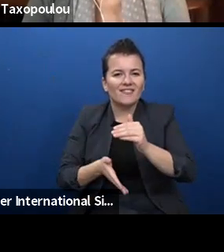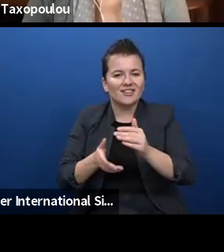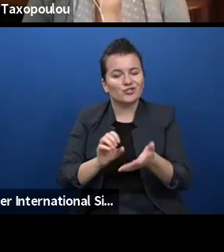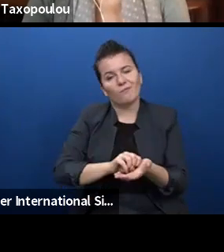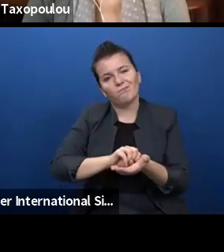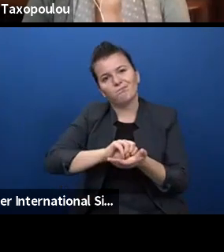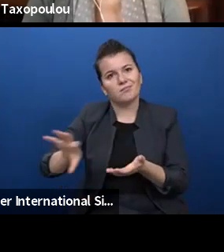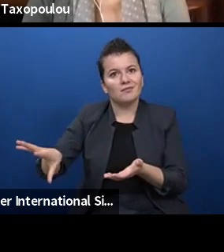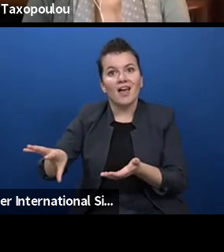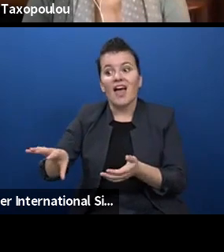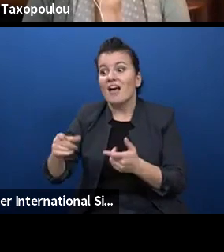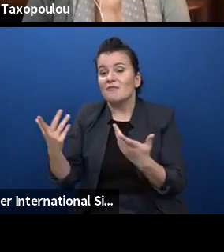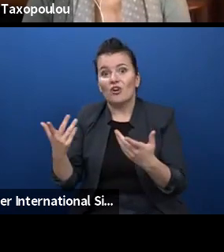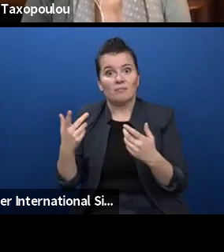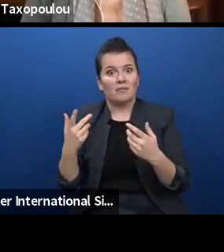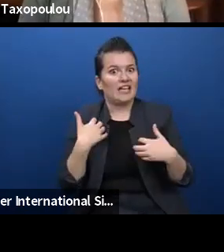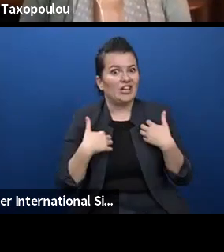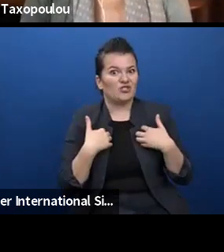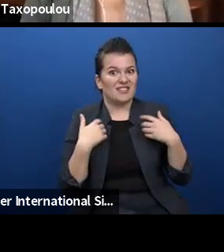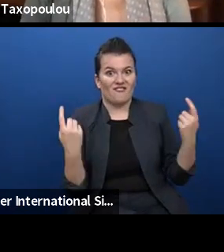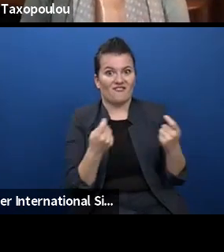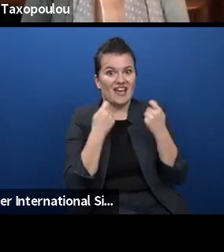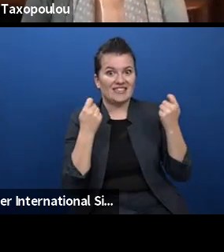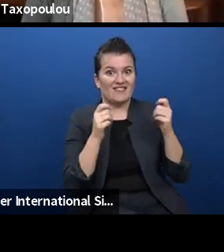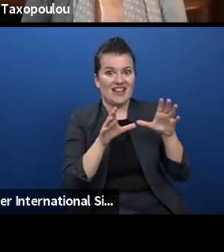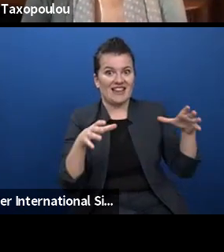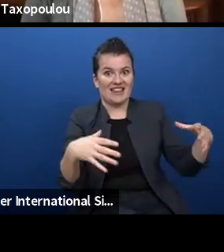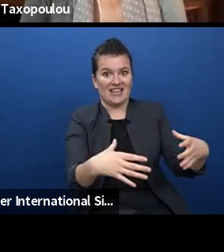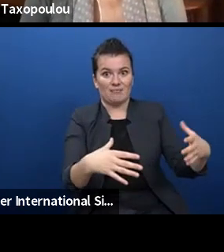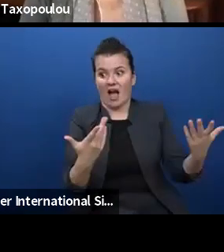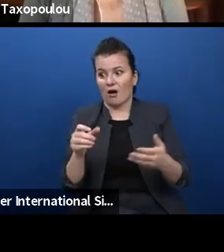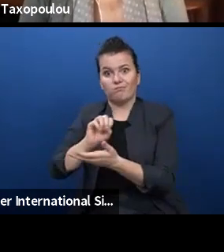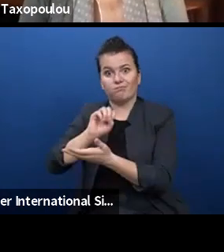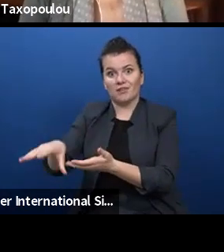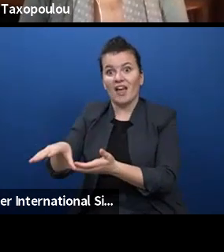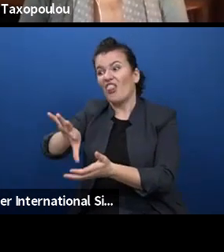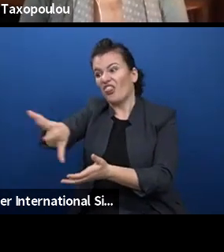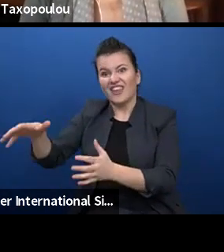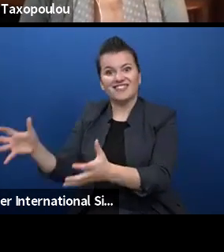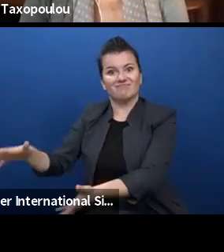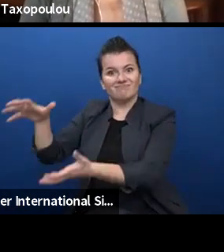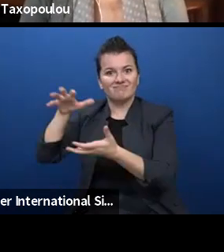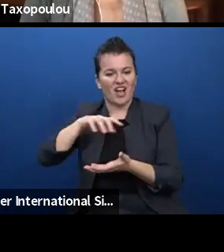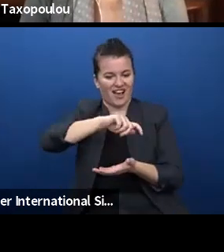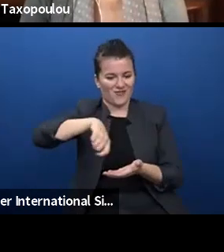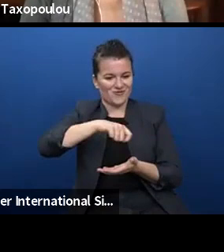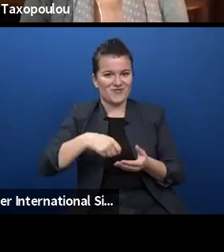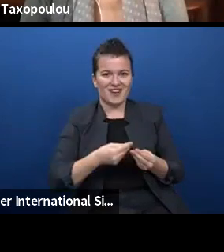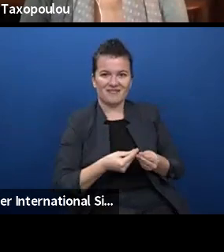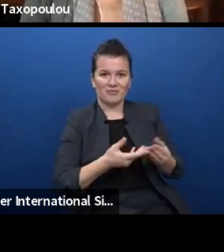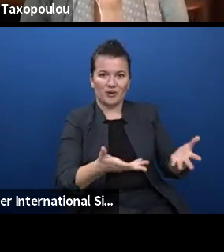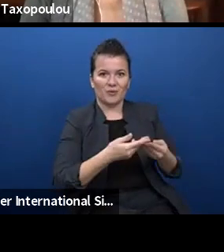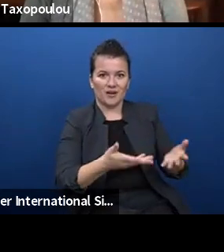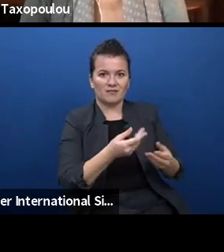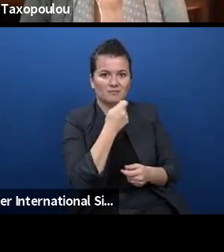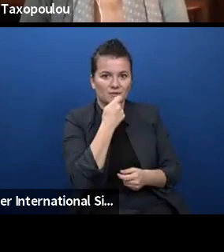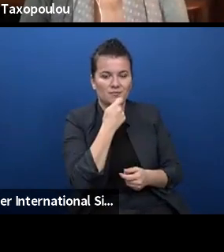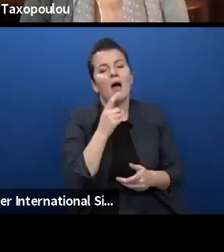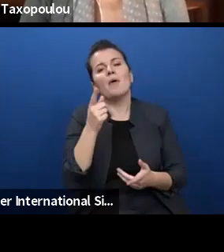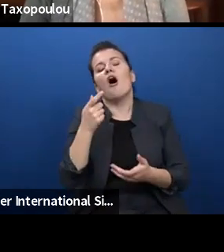interesting to feed the whole festival team from the food that is thrown away, and also which is of course safe